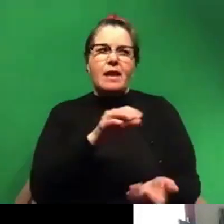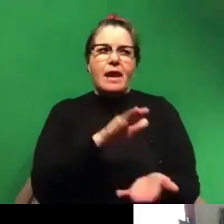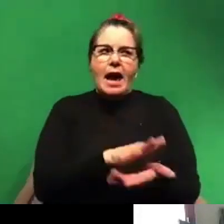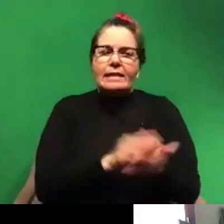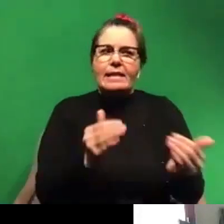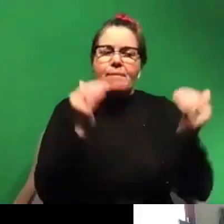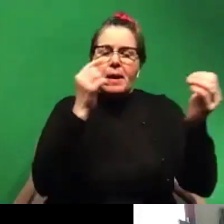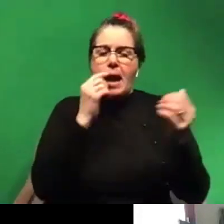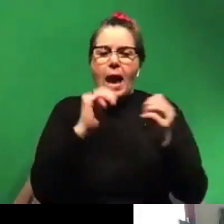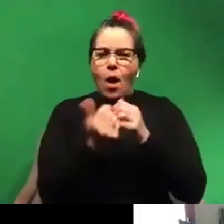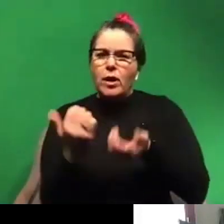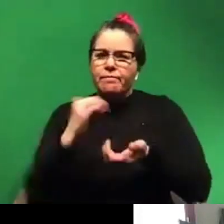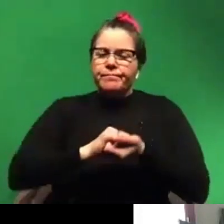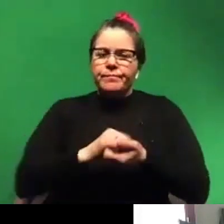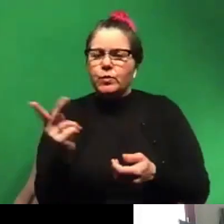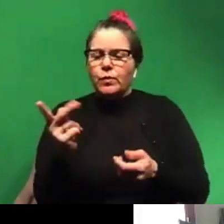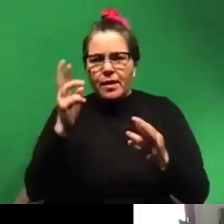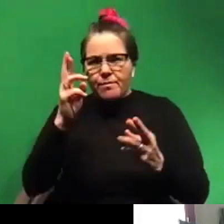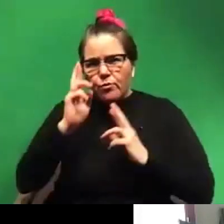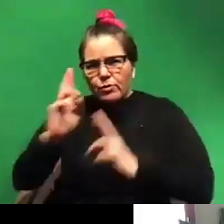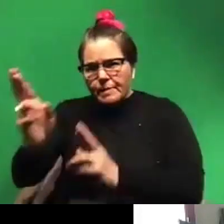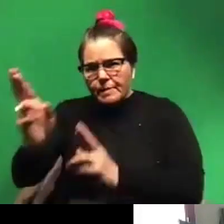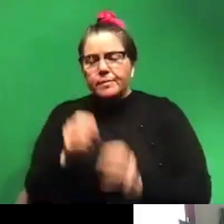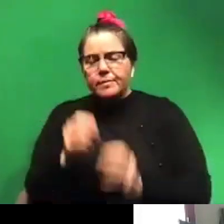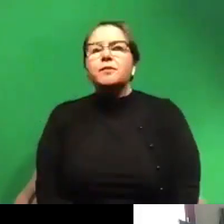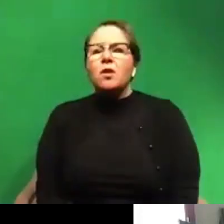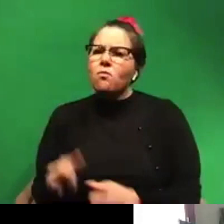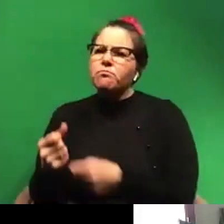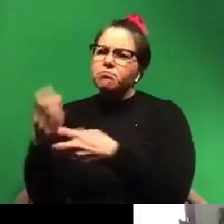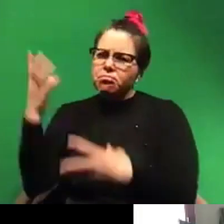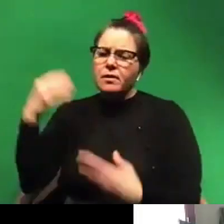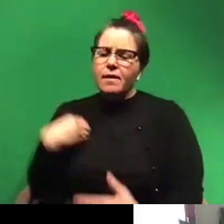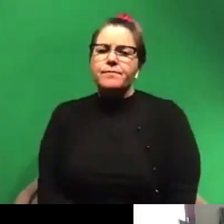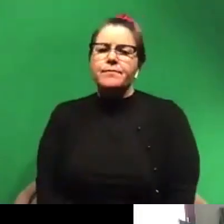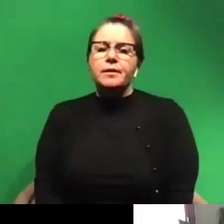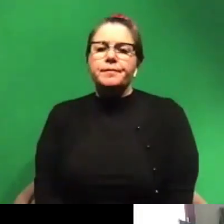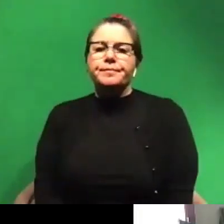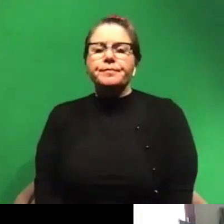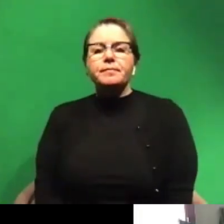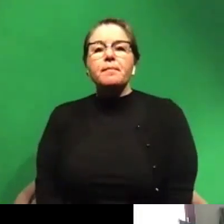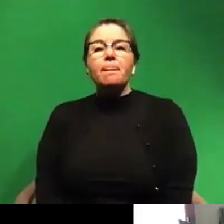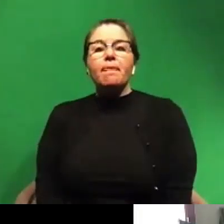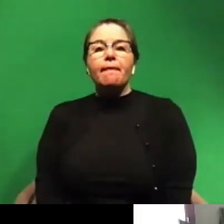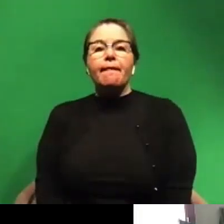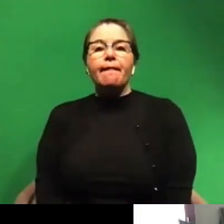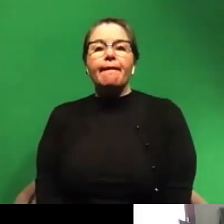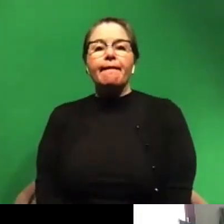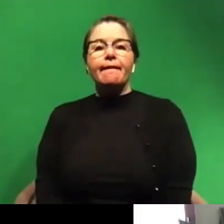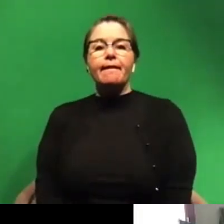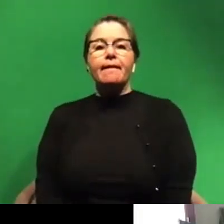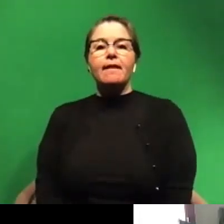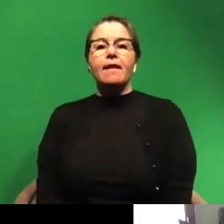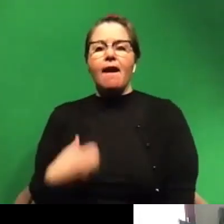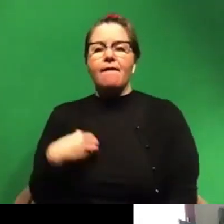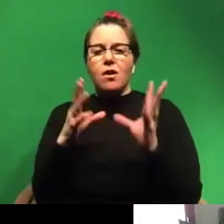respectfully? Yeah, there's a lot of ways. There's actually a conference